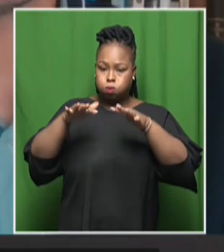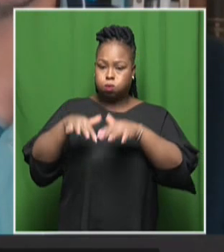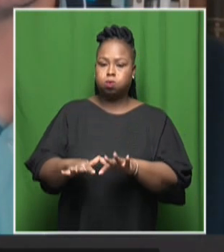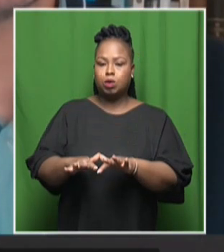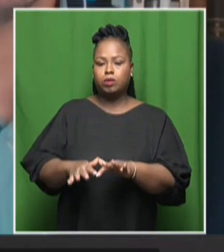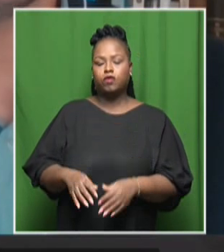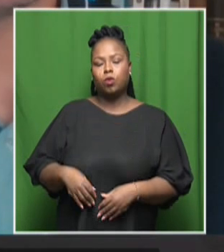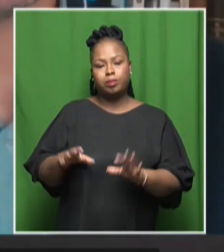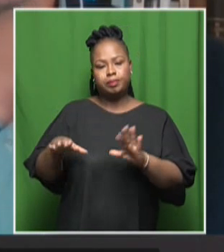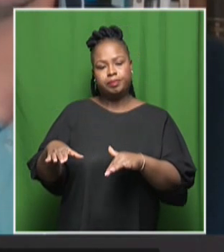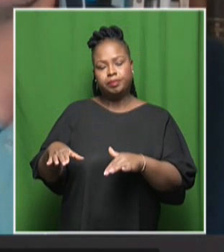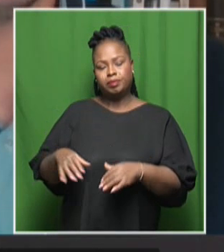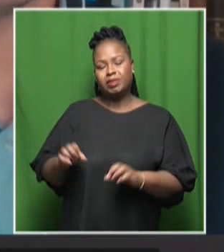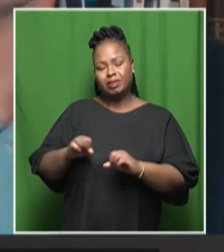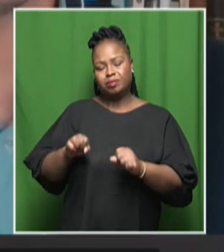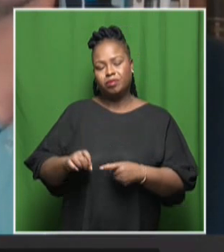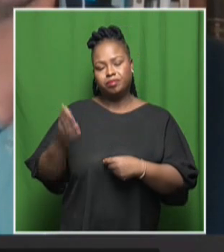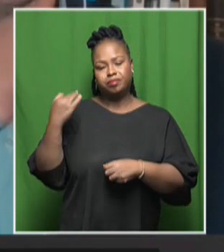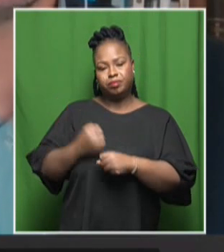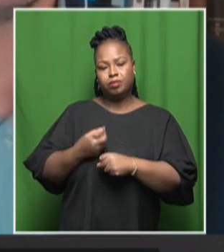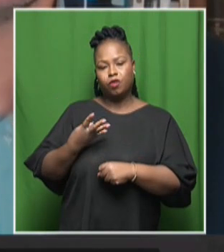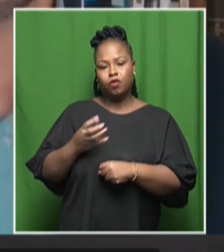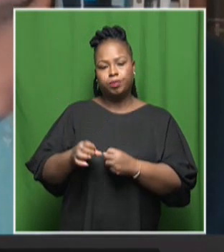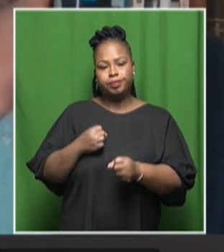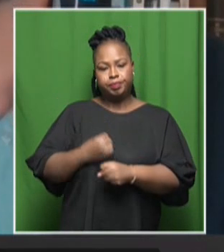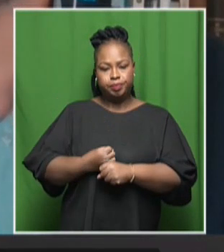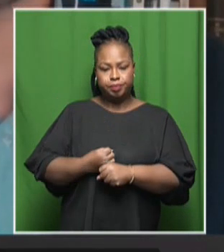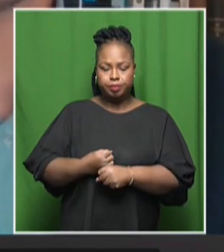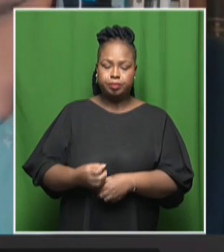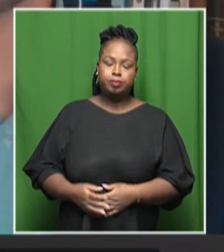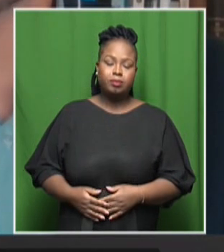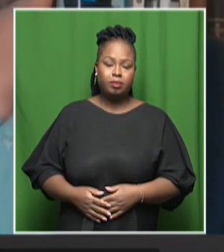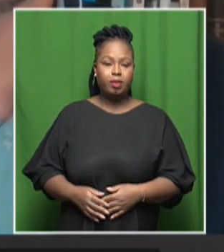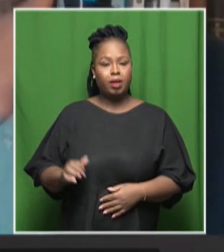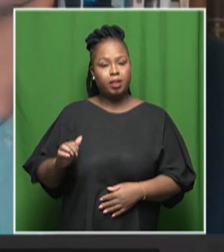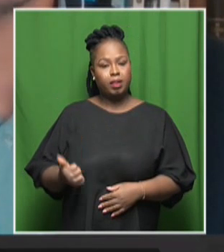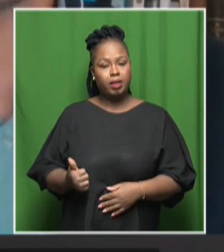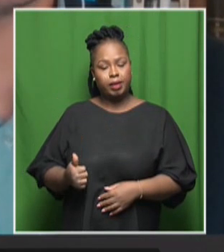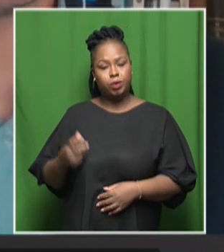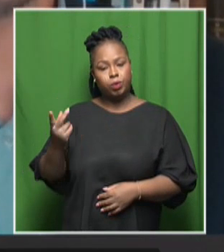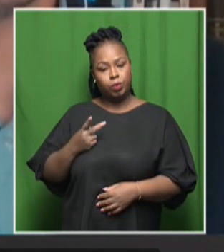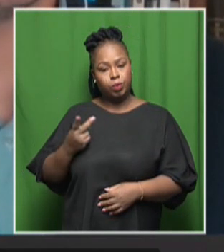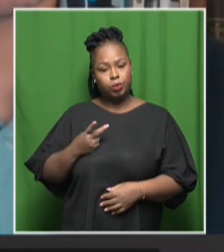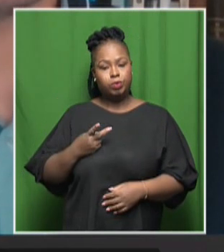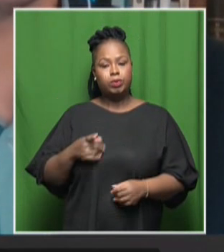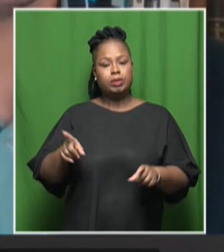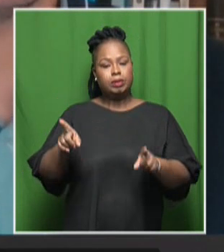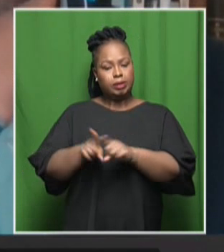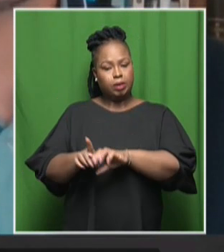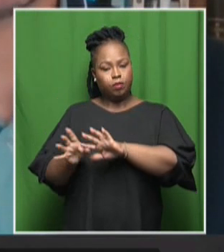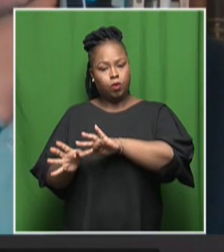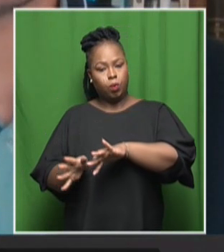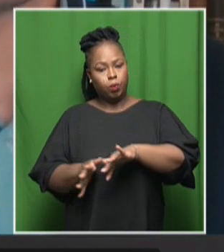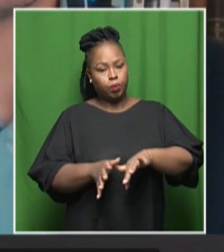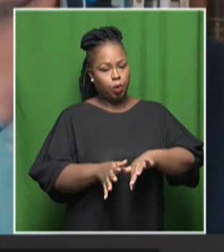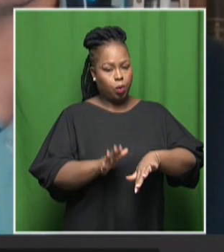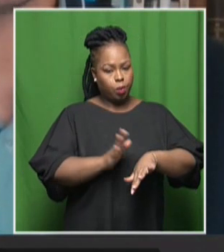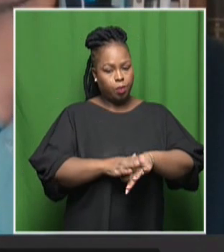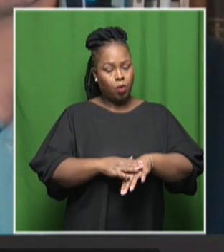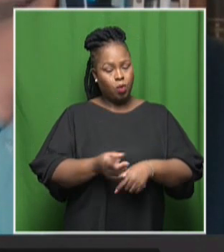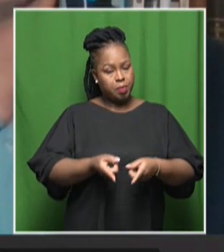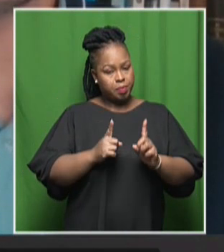these systems over the last 40 years. And then the tropical lows, they are also becoming more dangerous, as